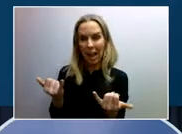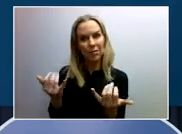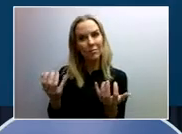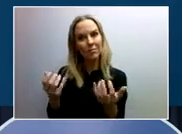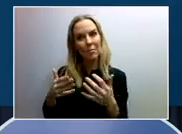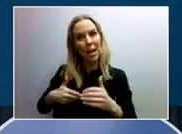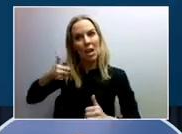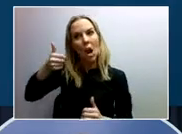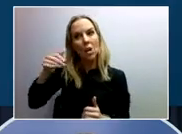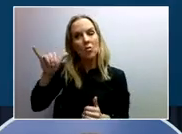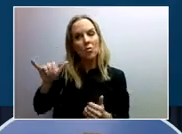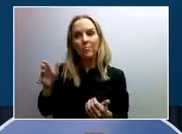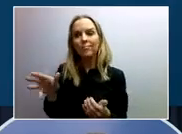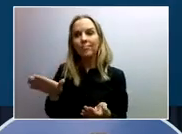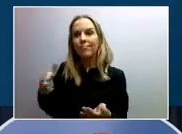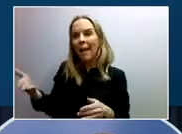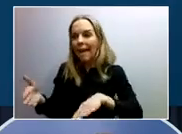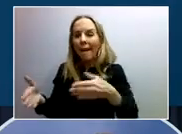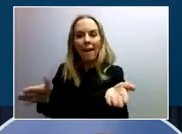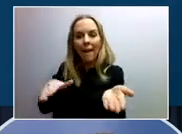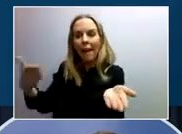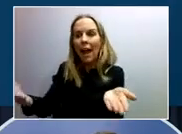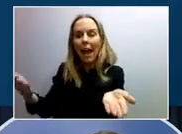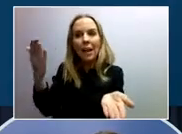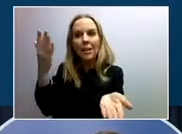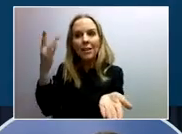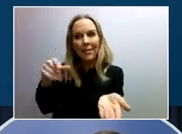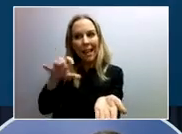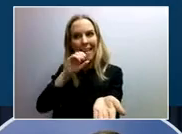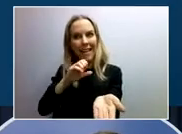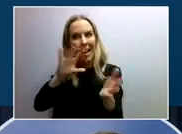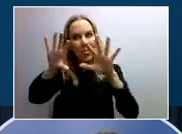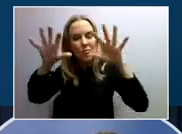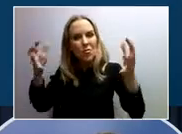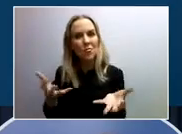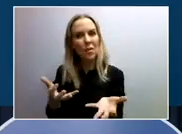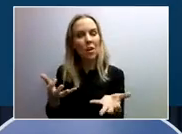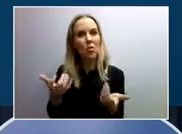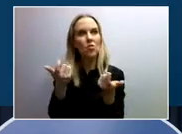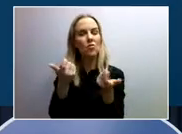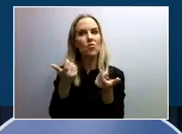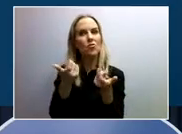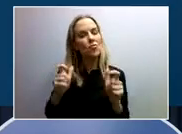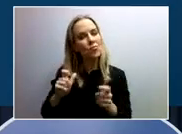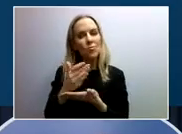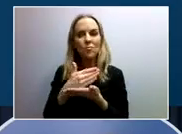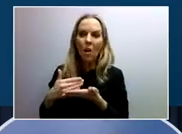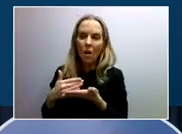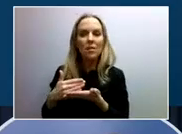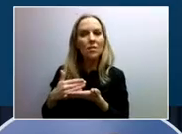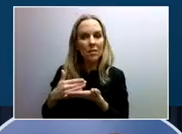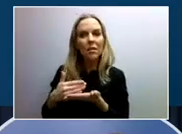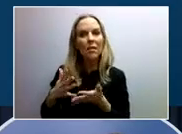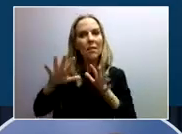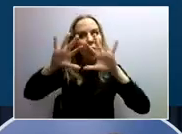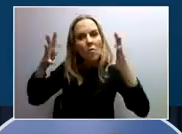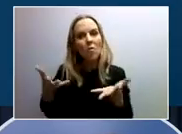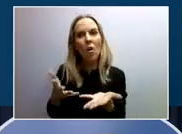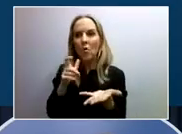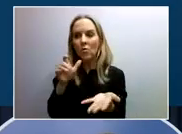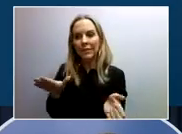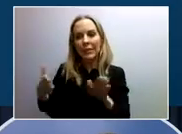passing away and making up, for people this age, what is a huge portion of the overall deaths.